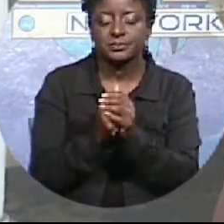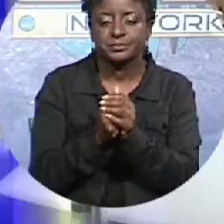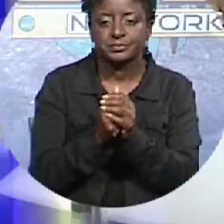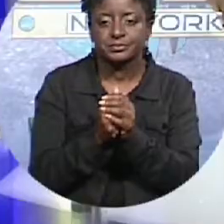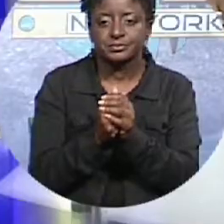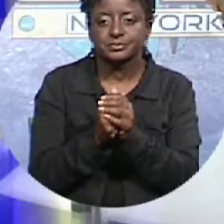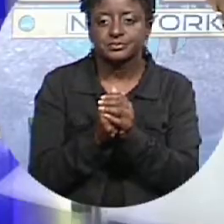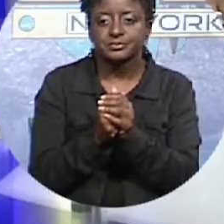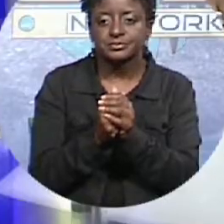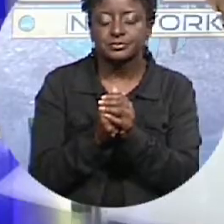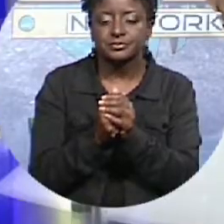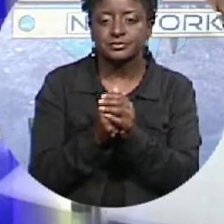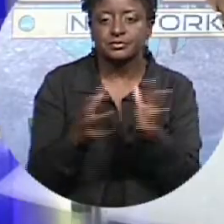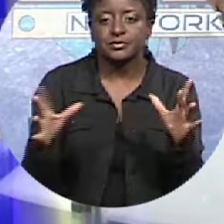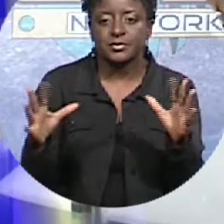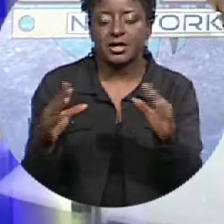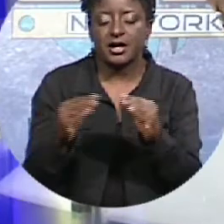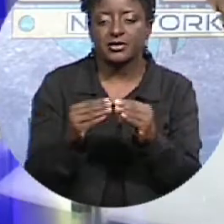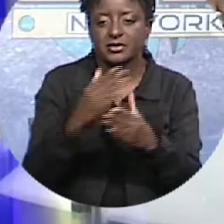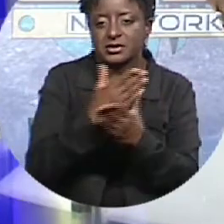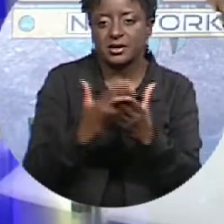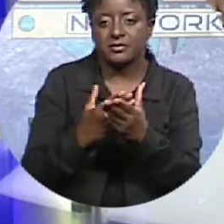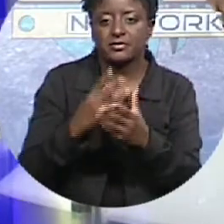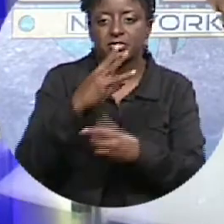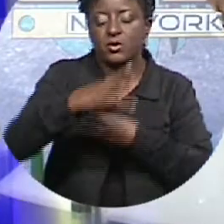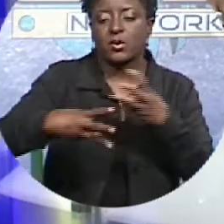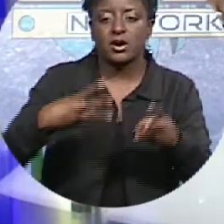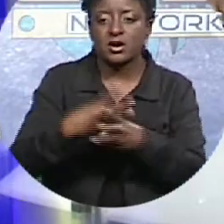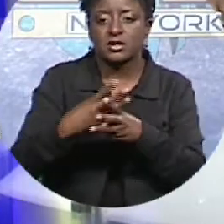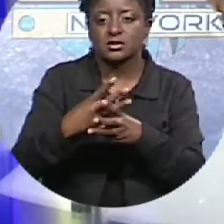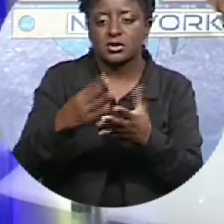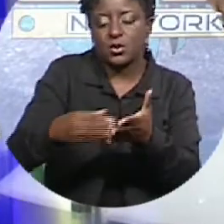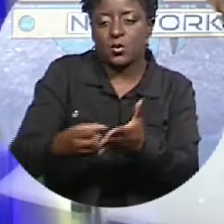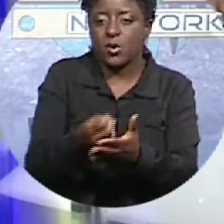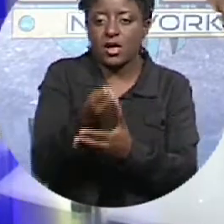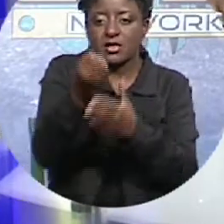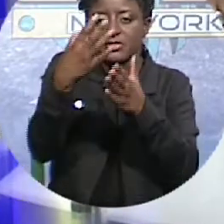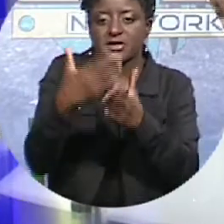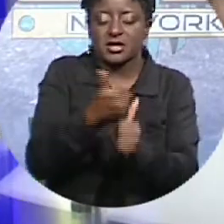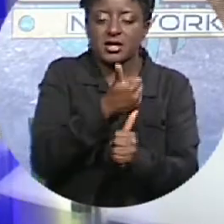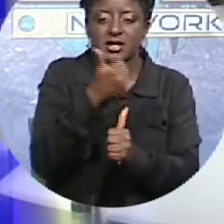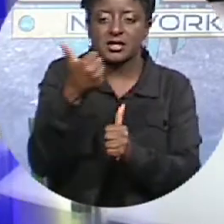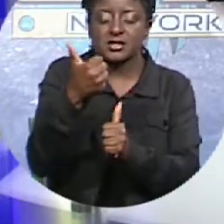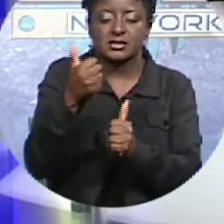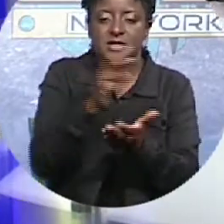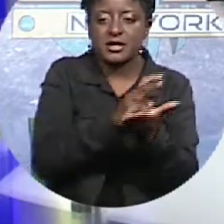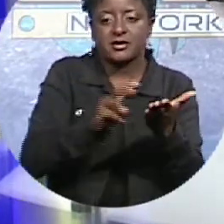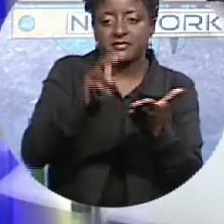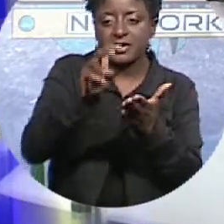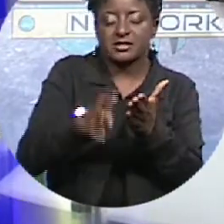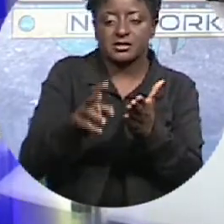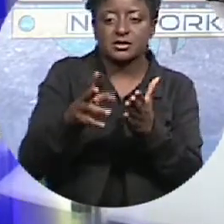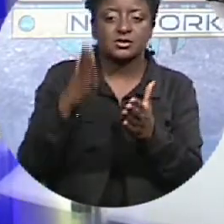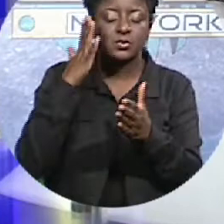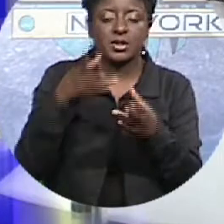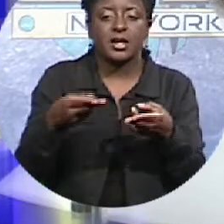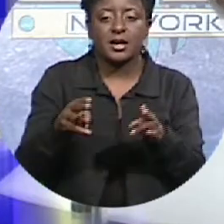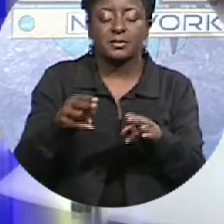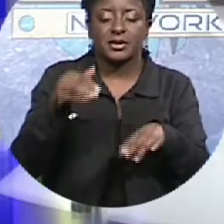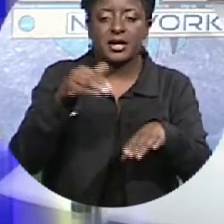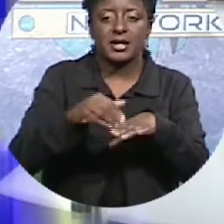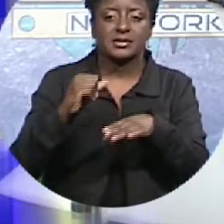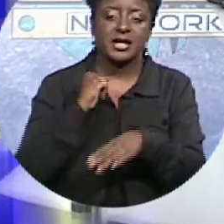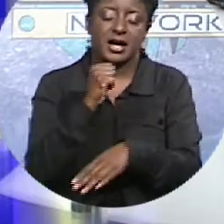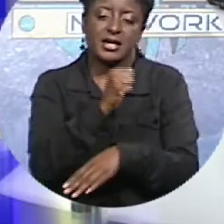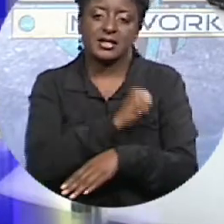News. A gathering of some of the world's wealthiest investors and business owners will converge at the Atlantis Resort Paradise Island for the